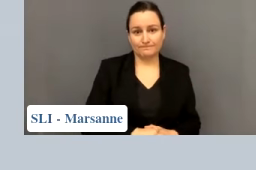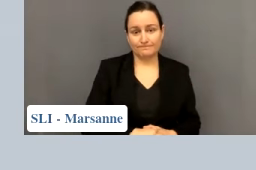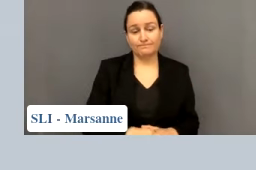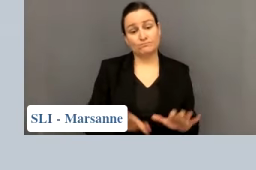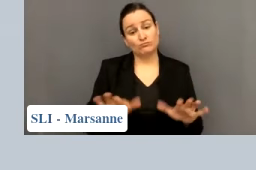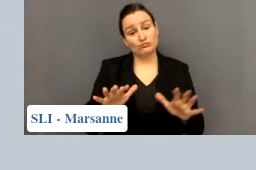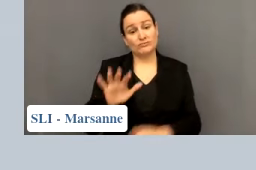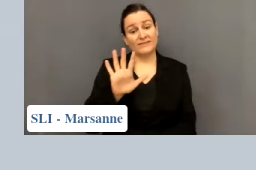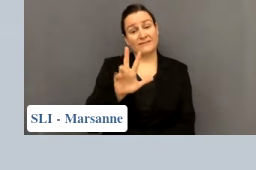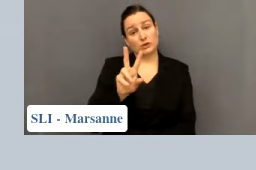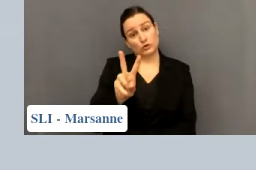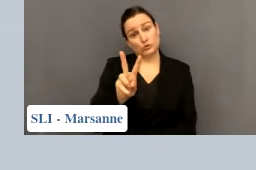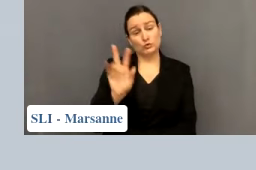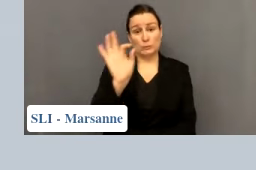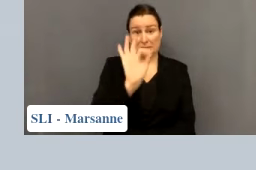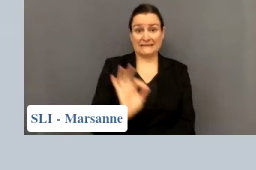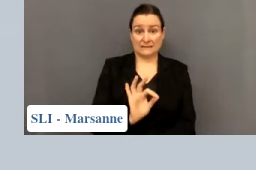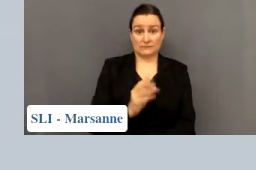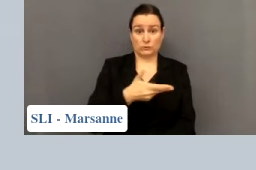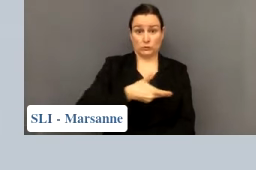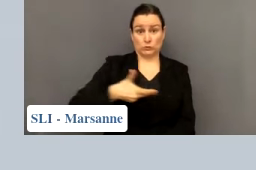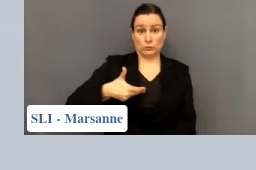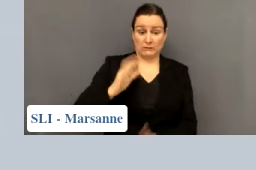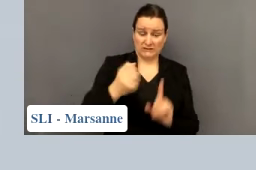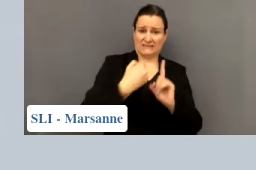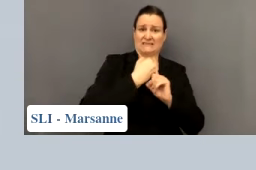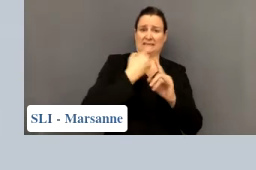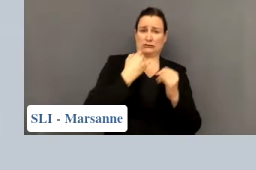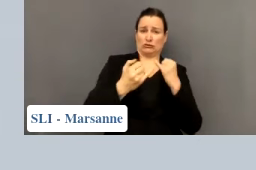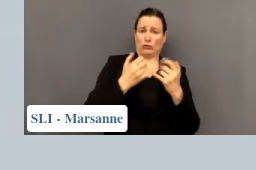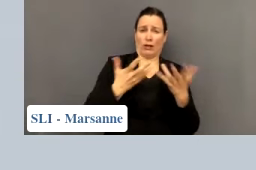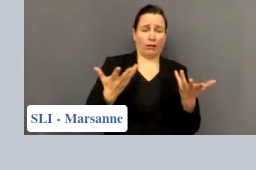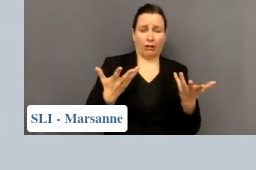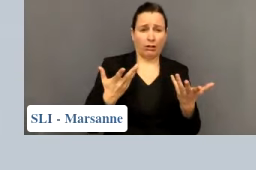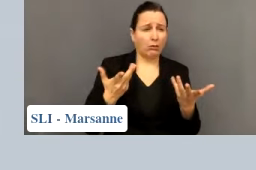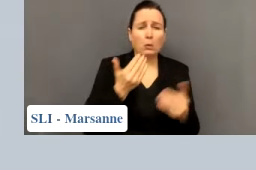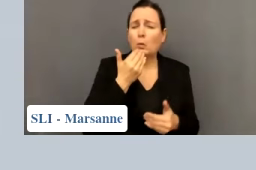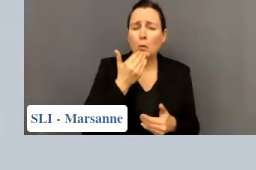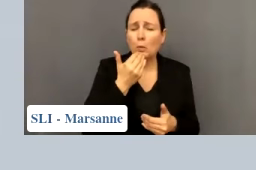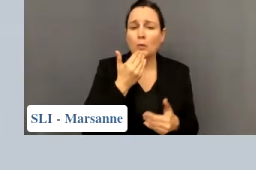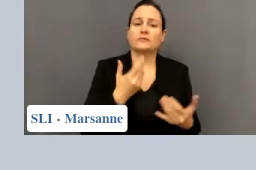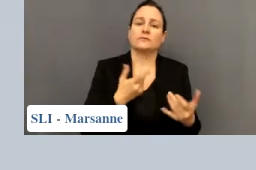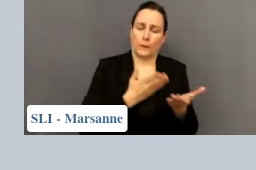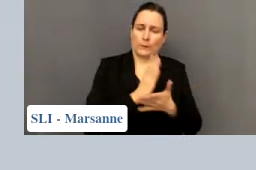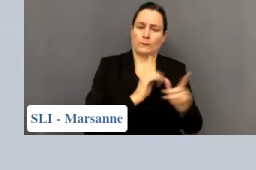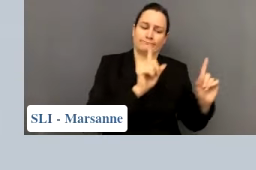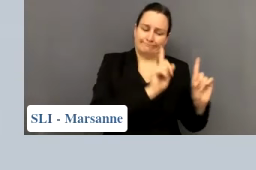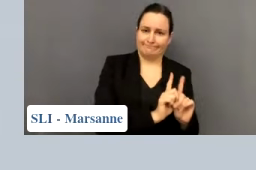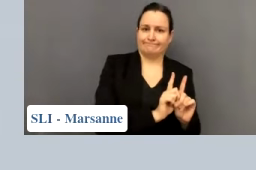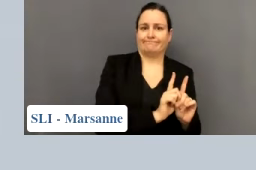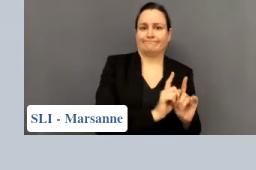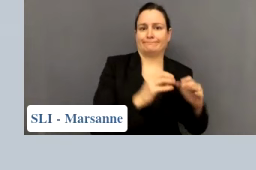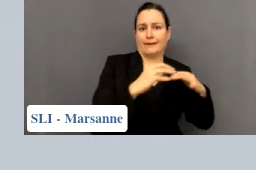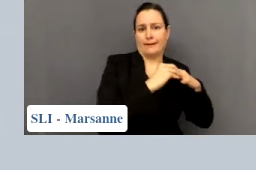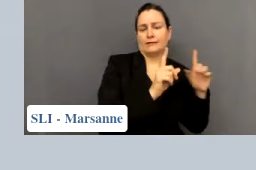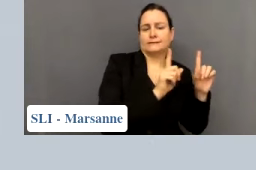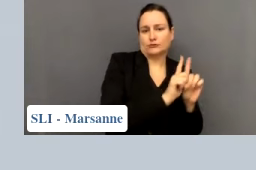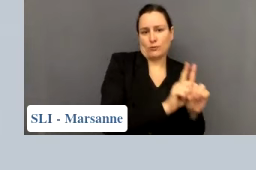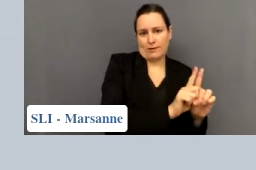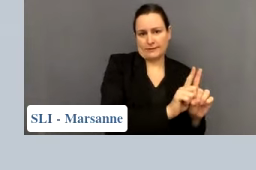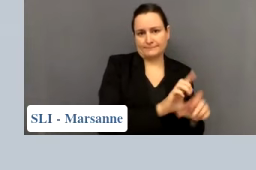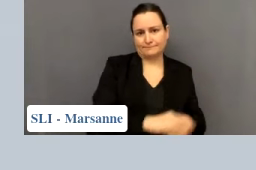women who experience sexual assault are assaulted by their intimate partner. In the ANROWS commissioned longitudinal study,